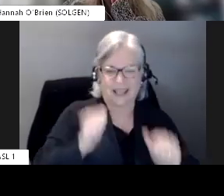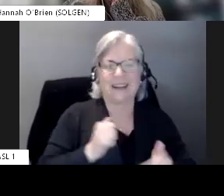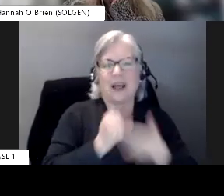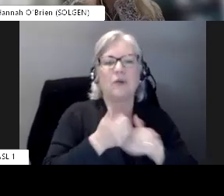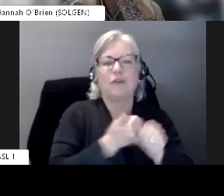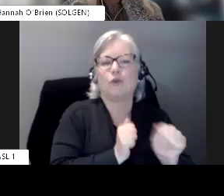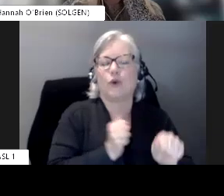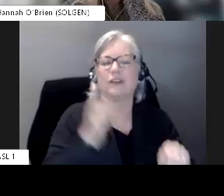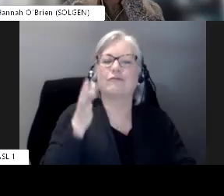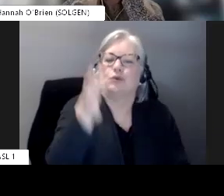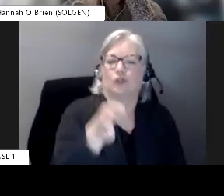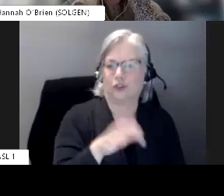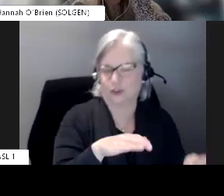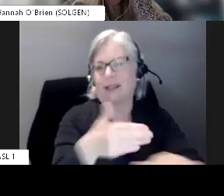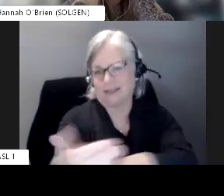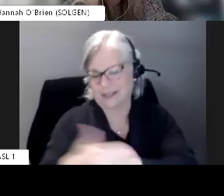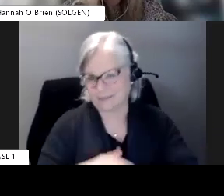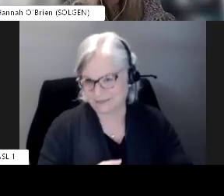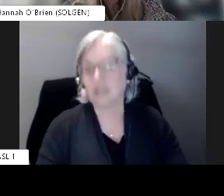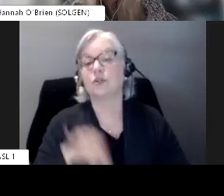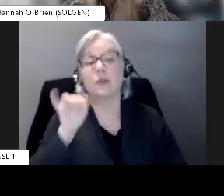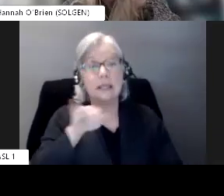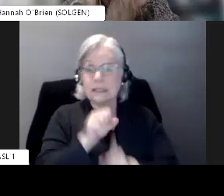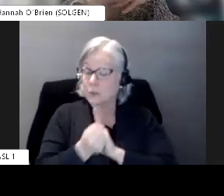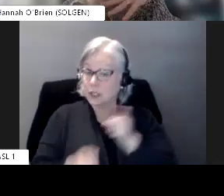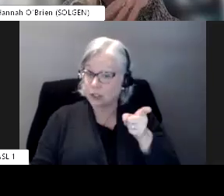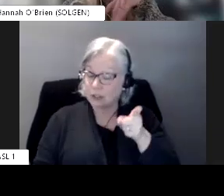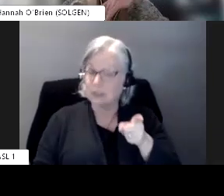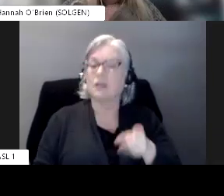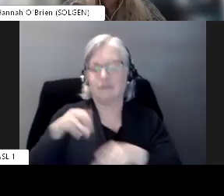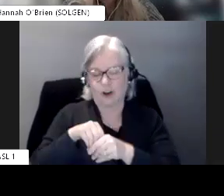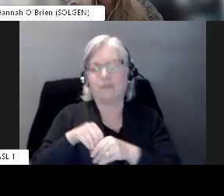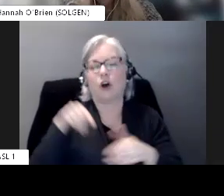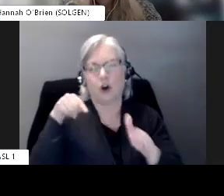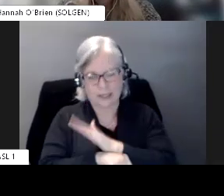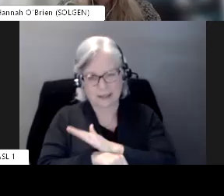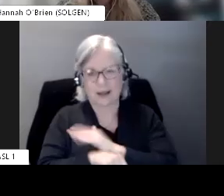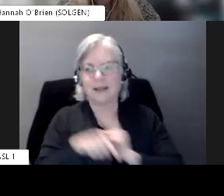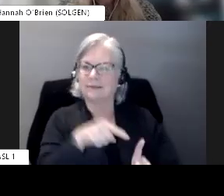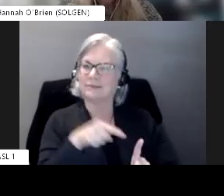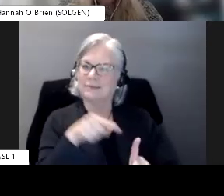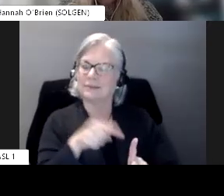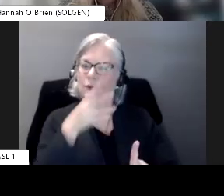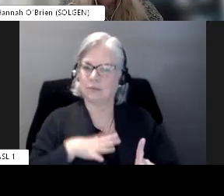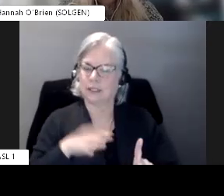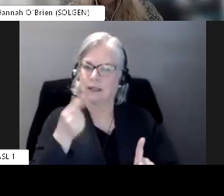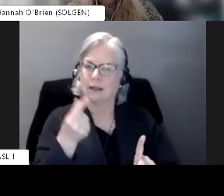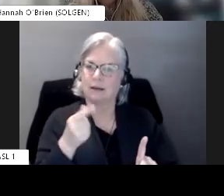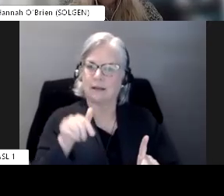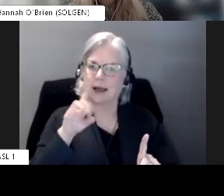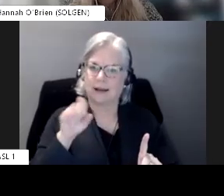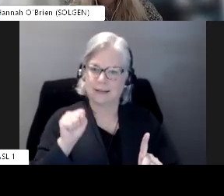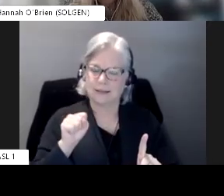The case of Mr. and Mrs. Ryan involved the homicide of 77-year-old Gladys Helen